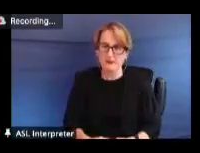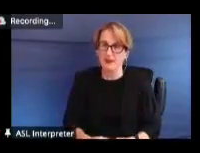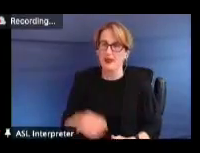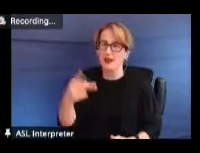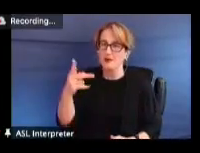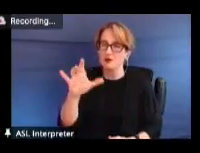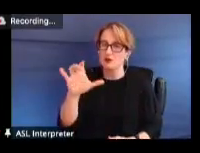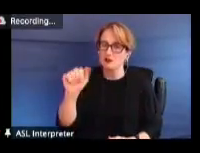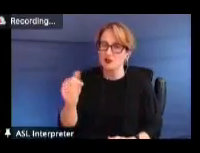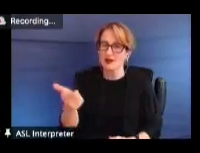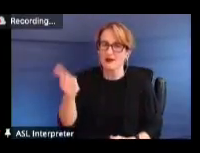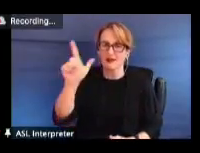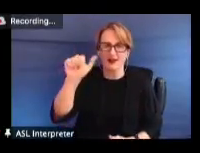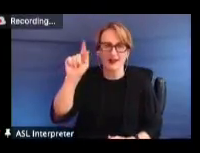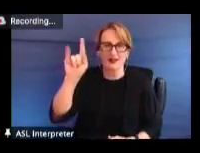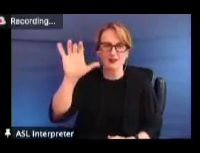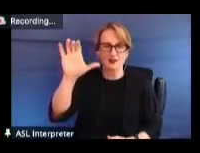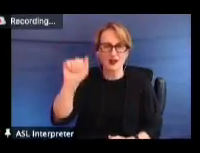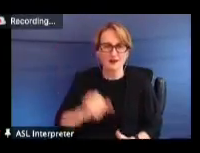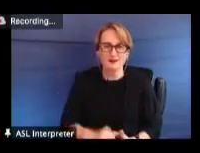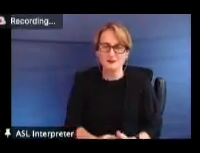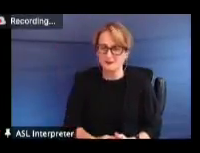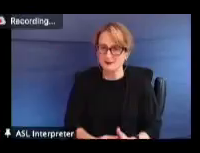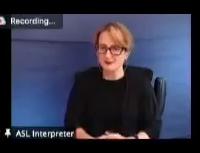Patricia, then Alicia.